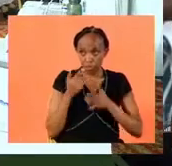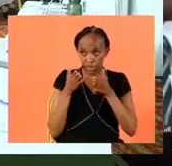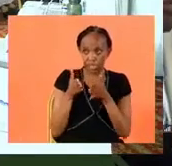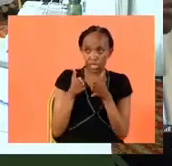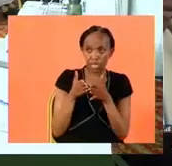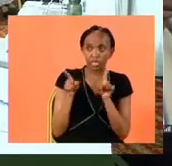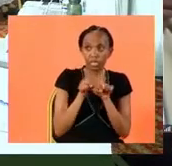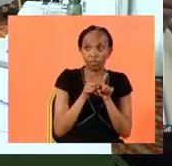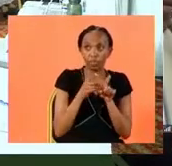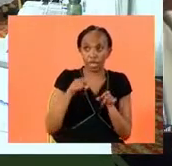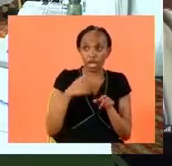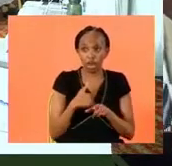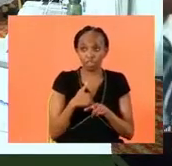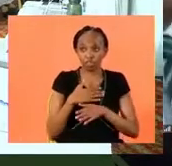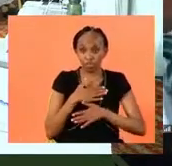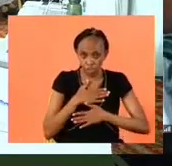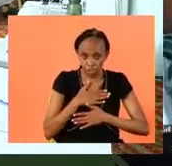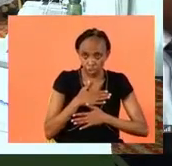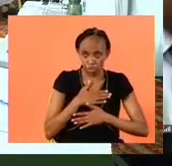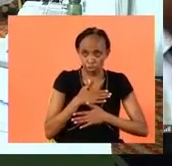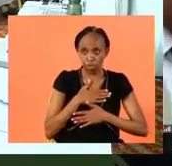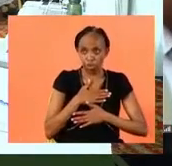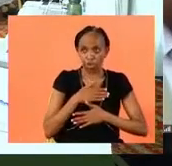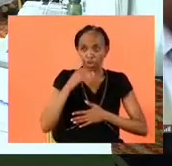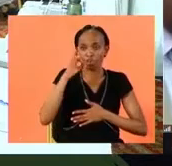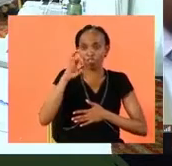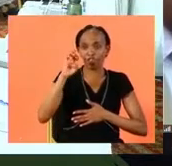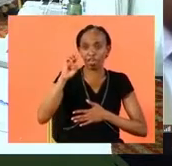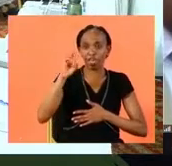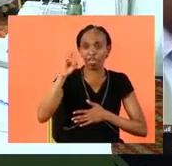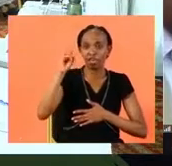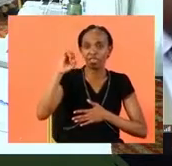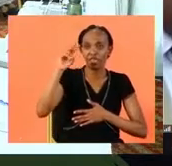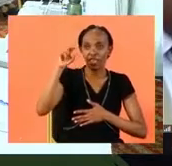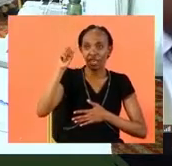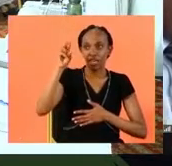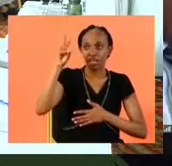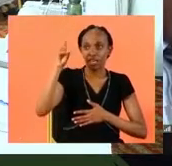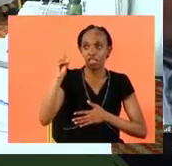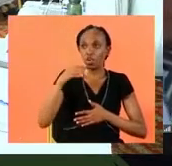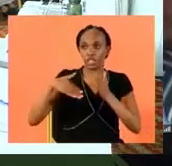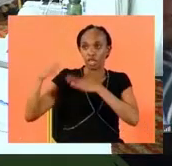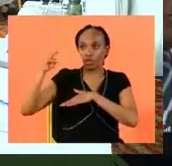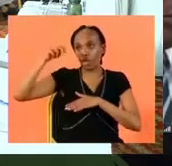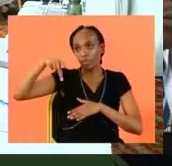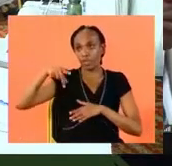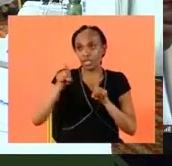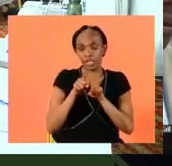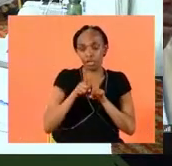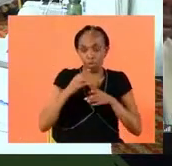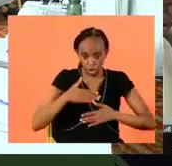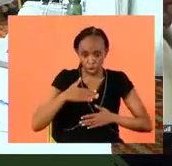and we also have Honorable Ferdinand, who is a former MP, and Honorable